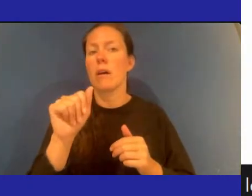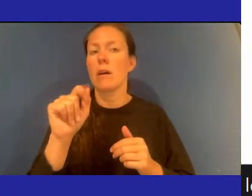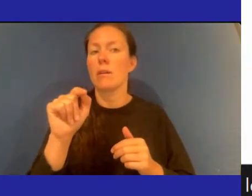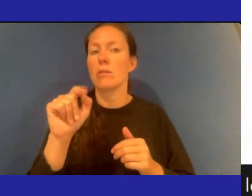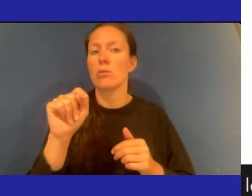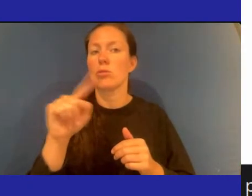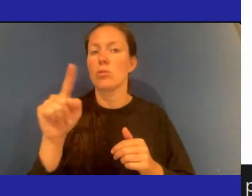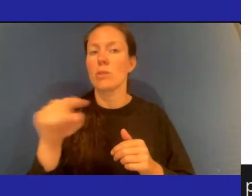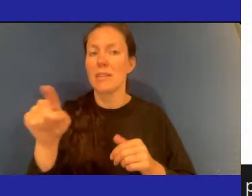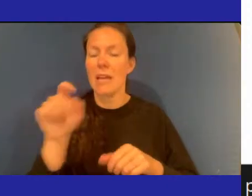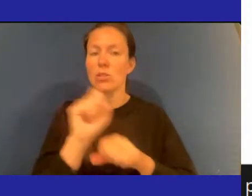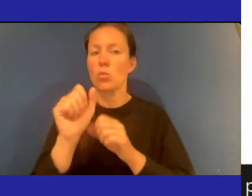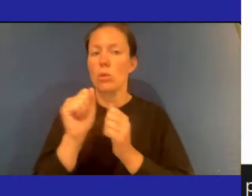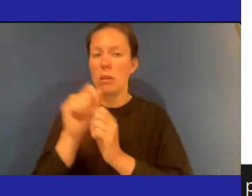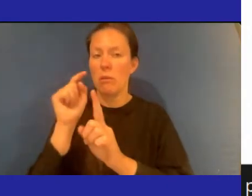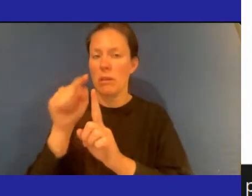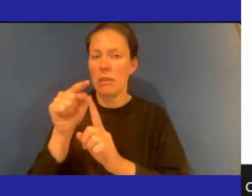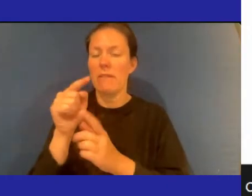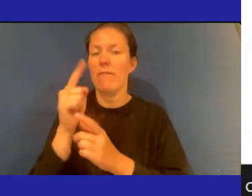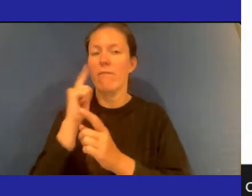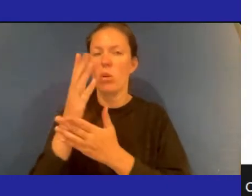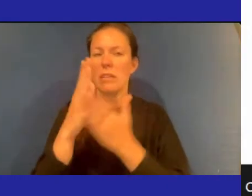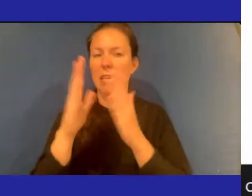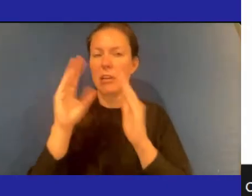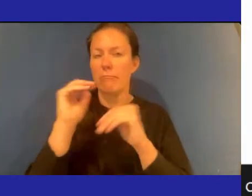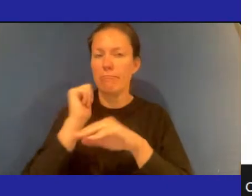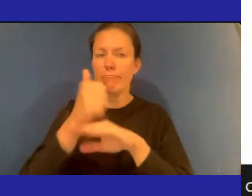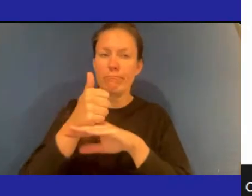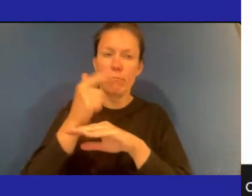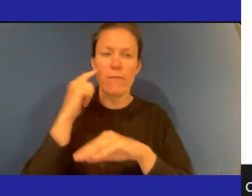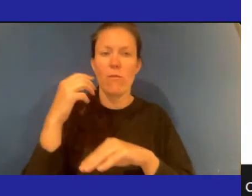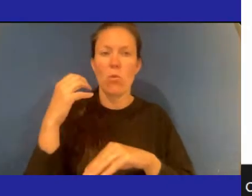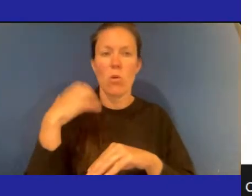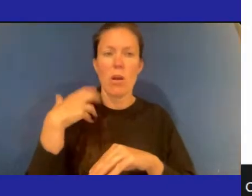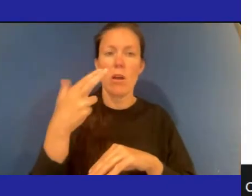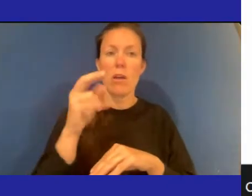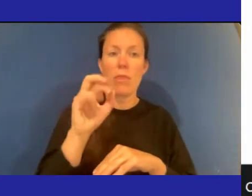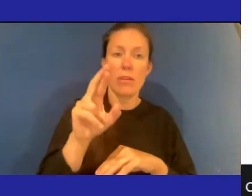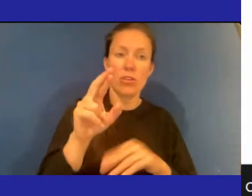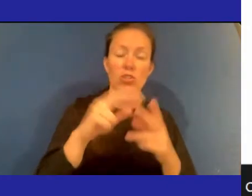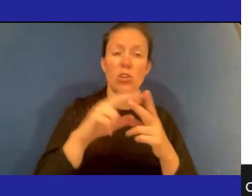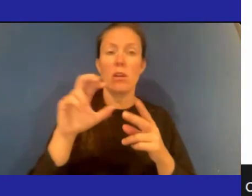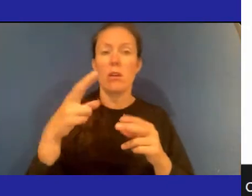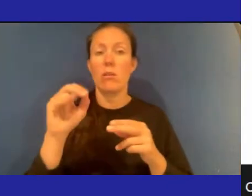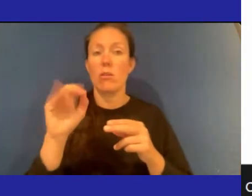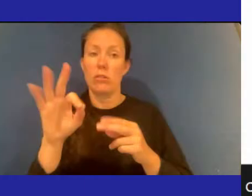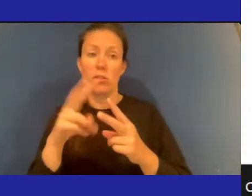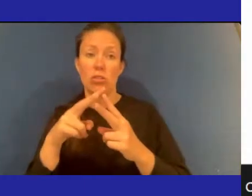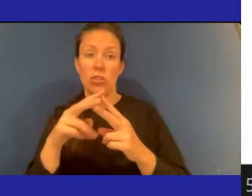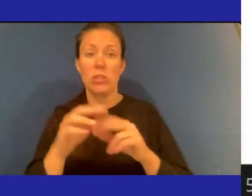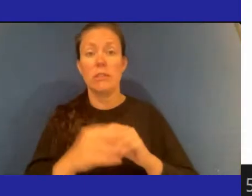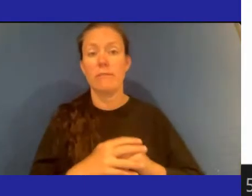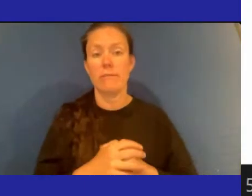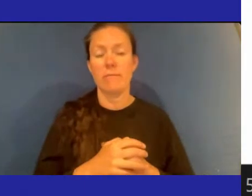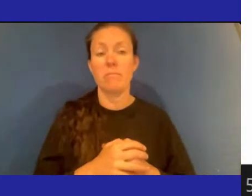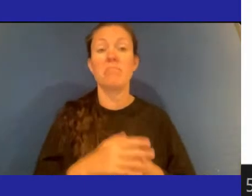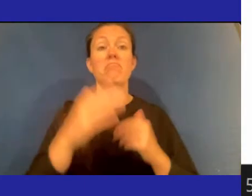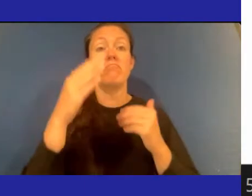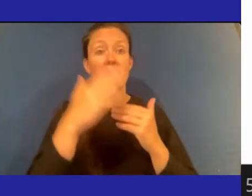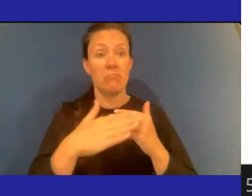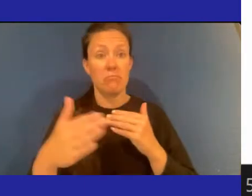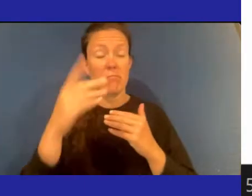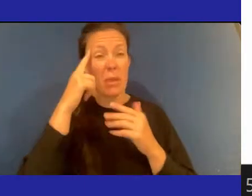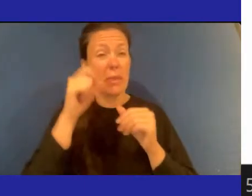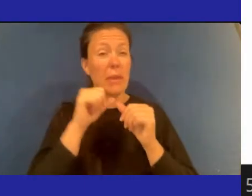of those management expectations for chairs and chiefs as well. Going forward, I think continuing to invest